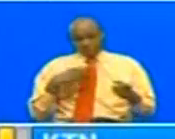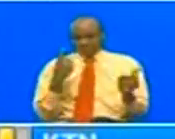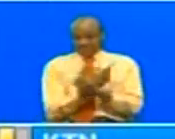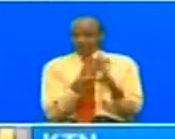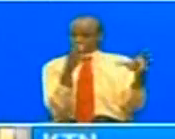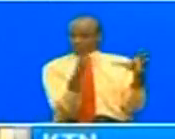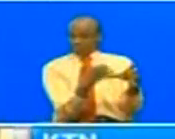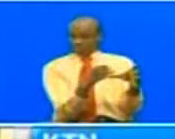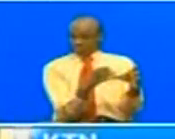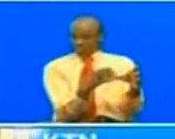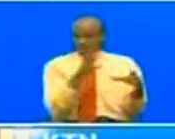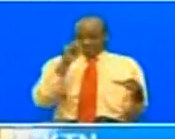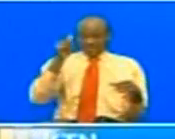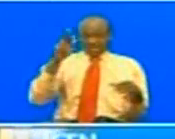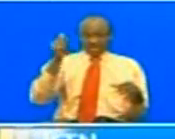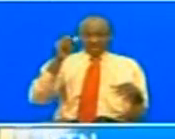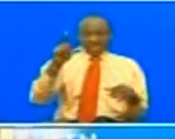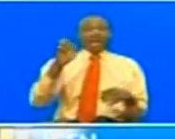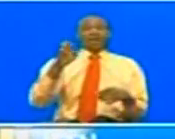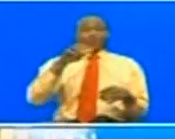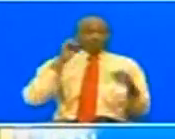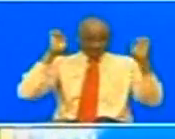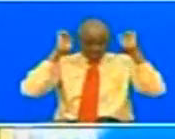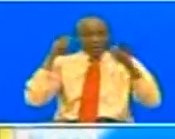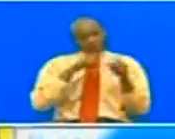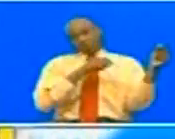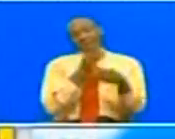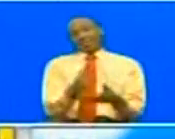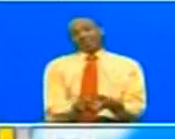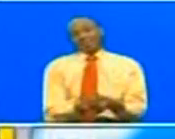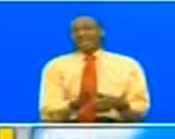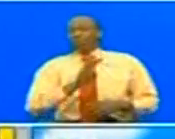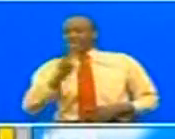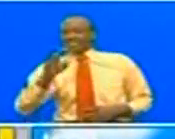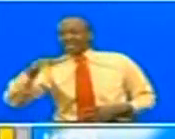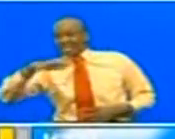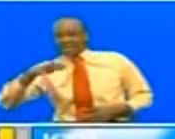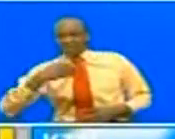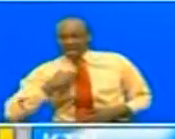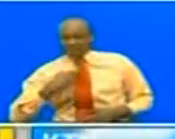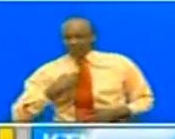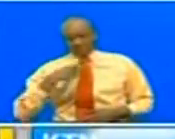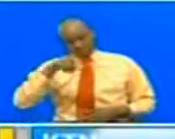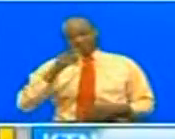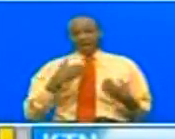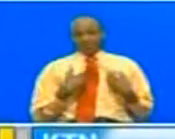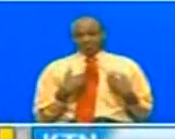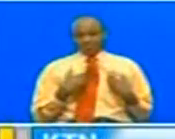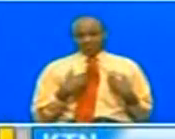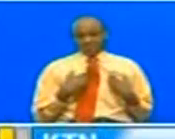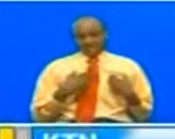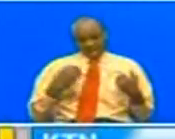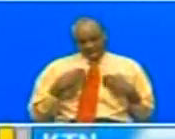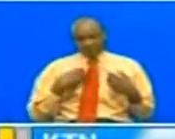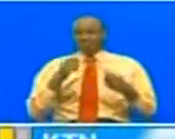Dasanach, also known as Meriles, from Ethiopia. On the western side of the county, the Turkana have only hit a stride